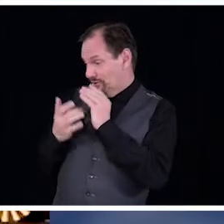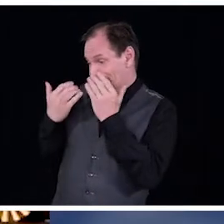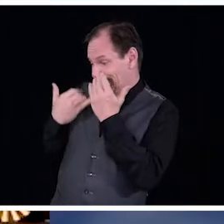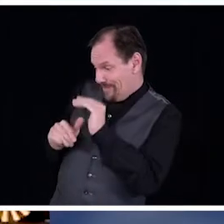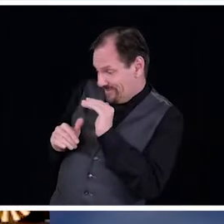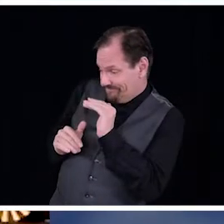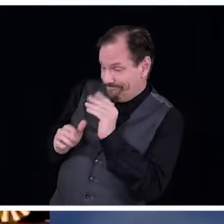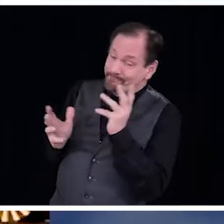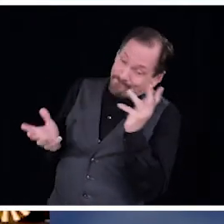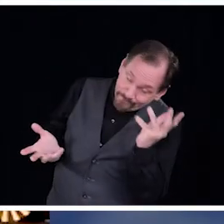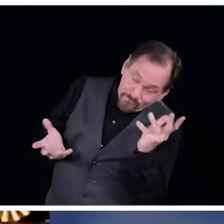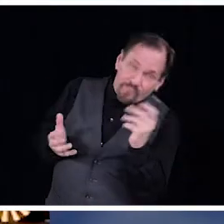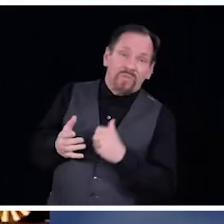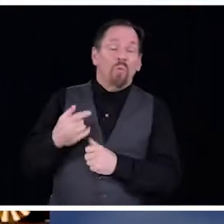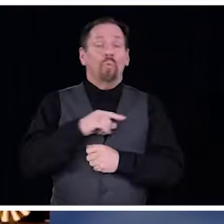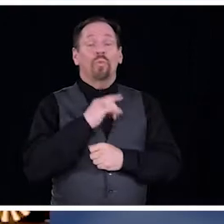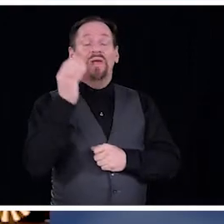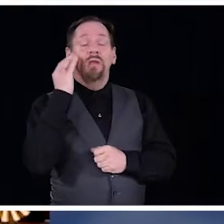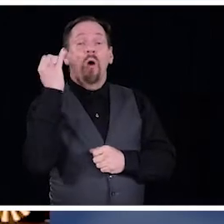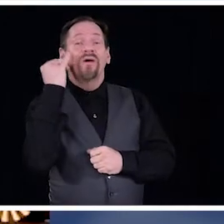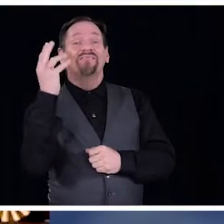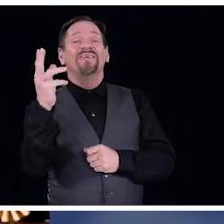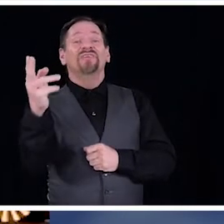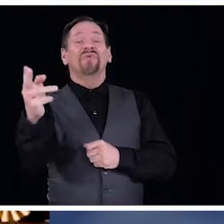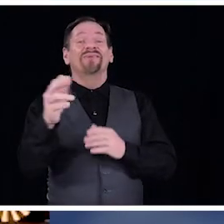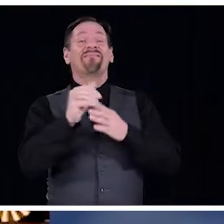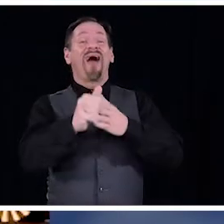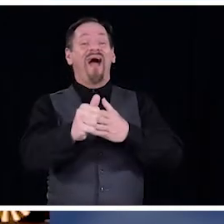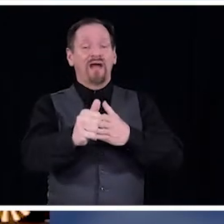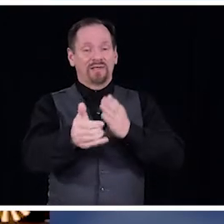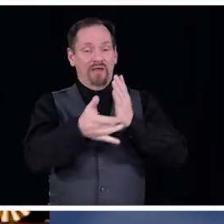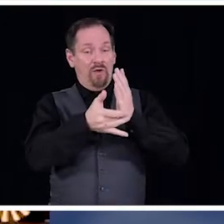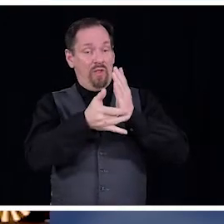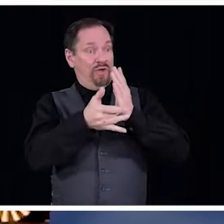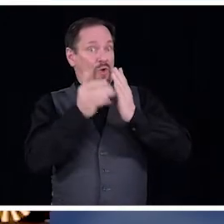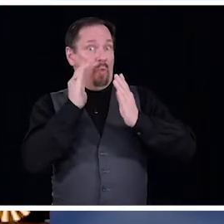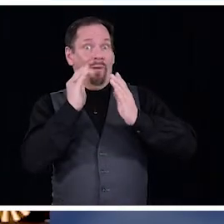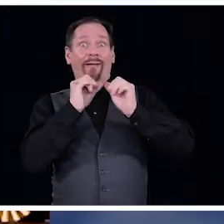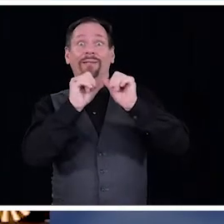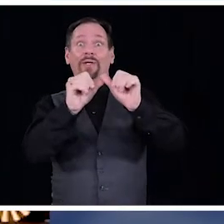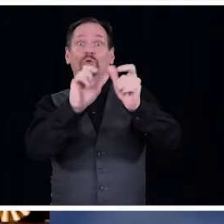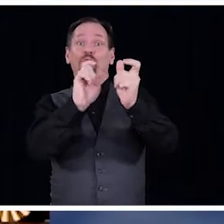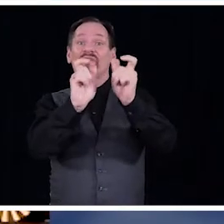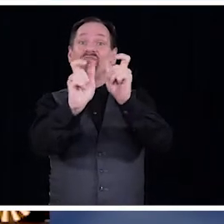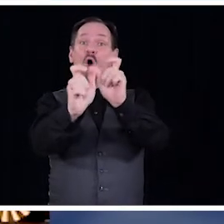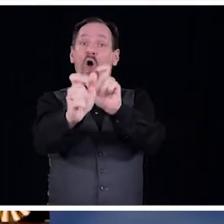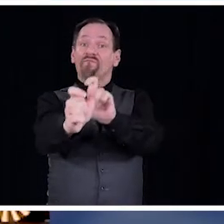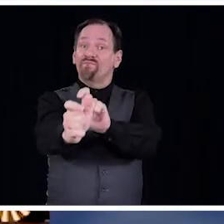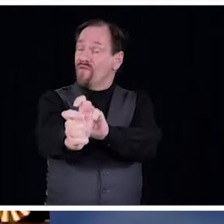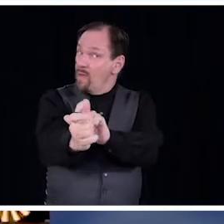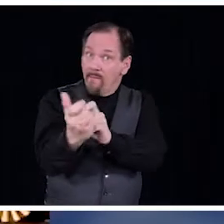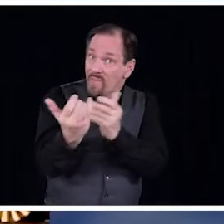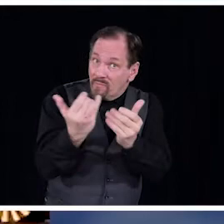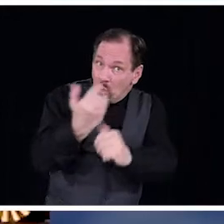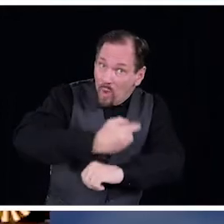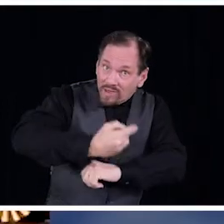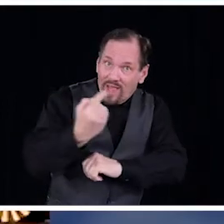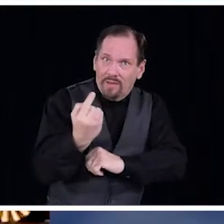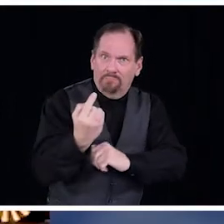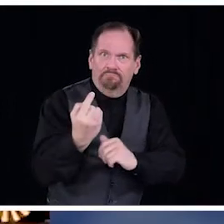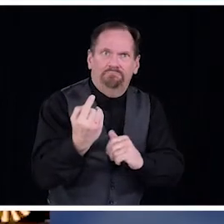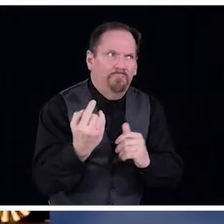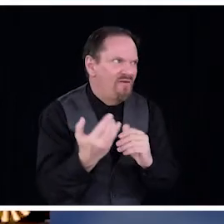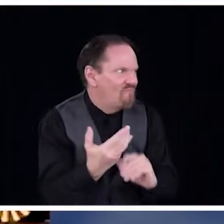We also know, if history is any guide, that the technology will continue to evolve, maybe to a point where one day sooner than we